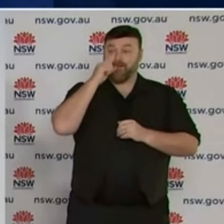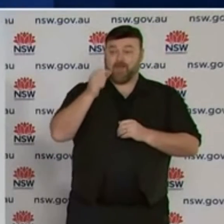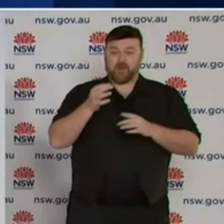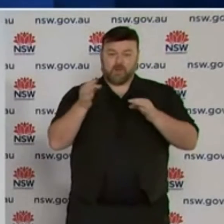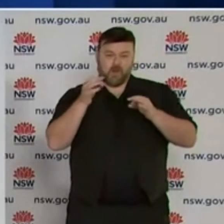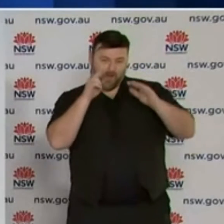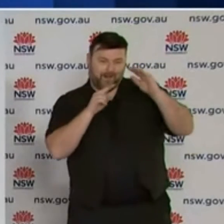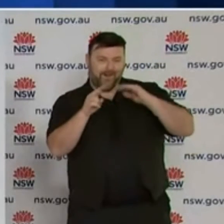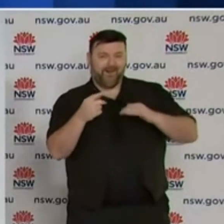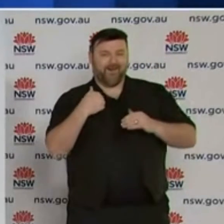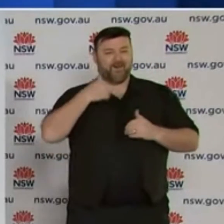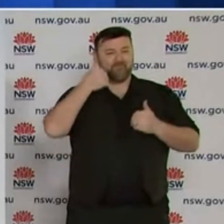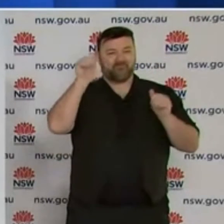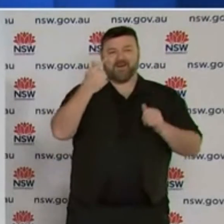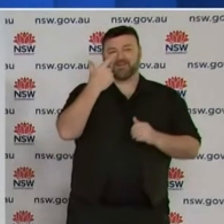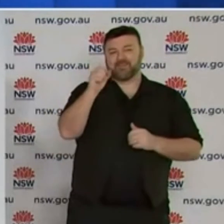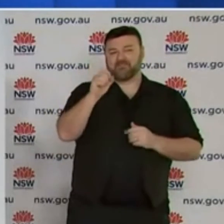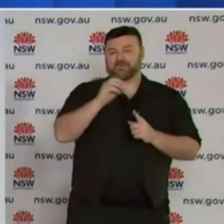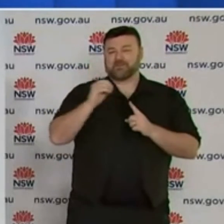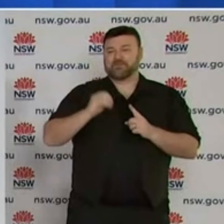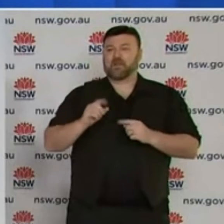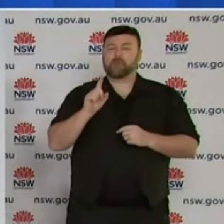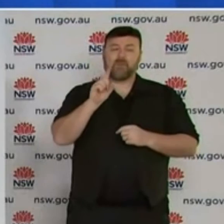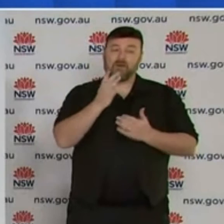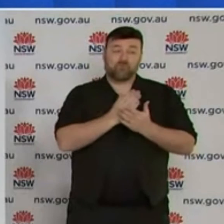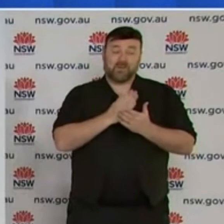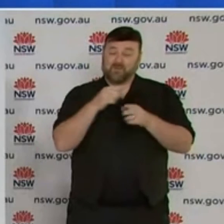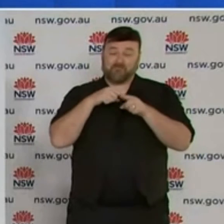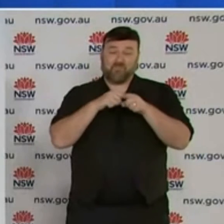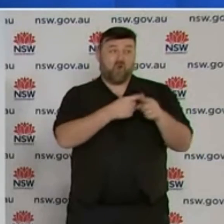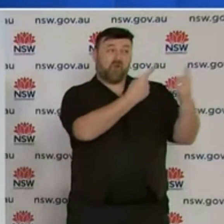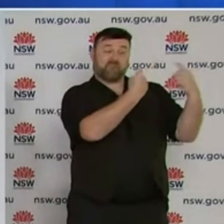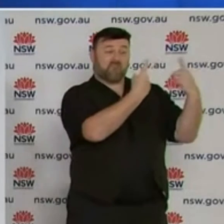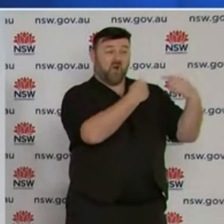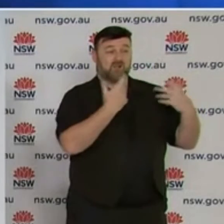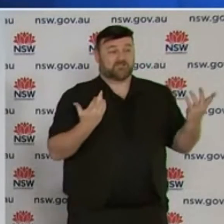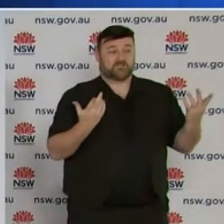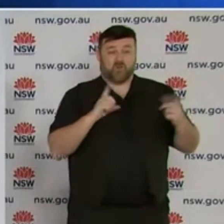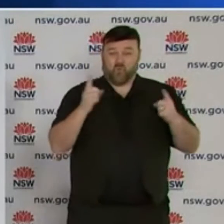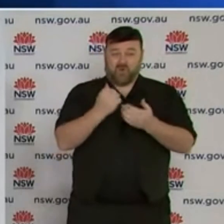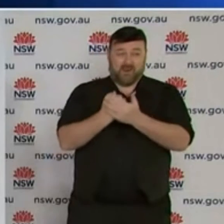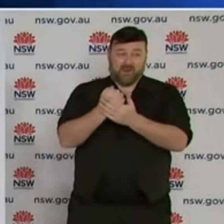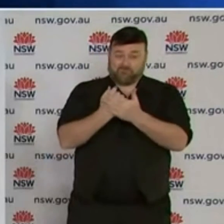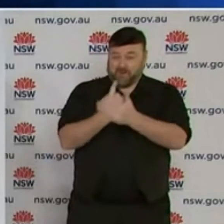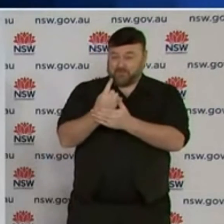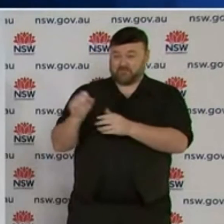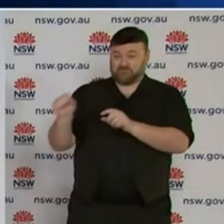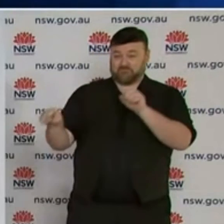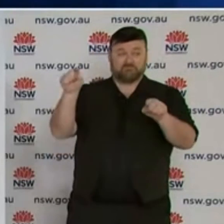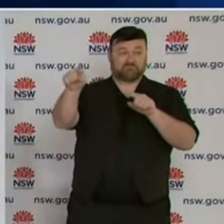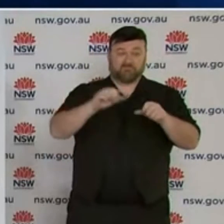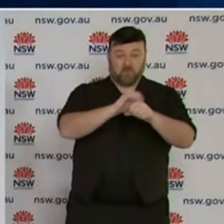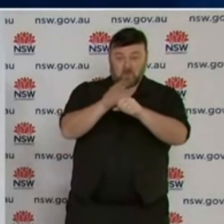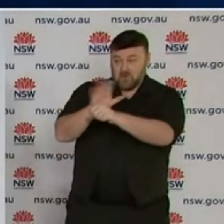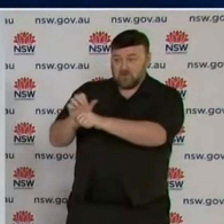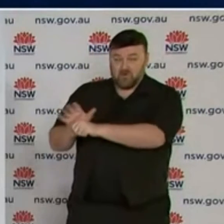double dose. And at that stage, it really depends on the health advice and what case numbers are doing in particular communities. Our intention is that all